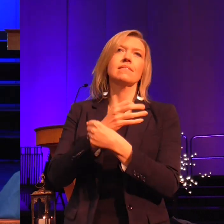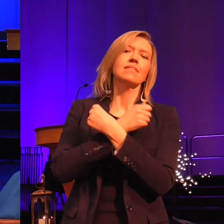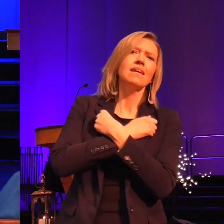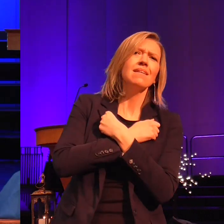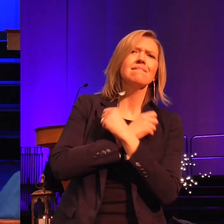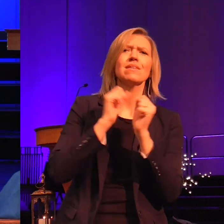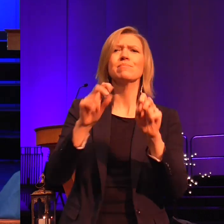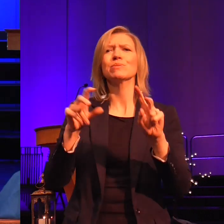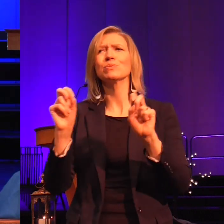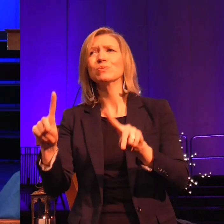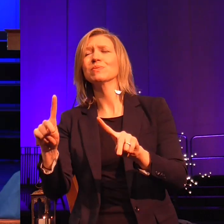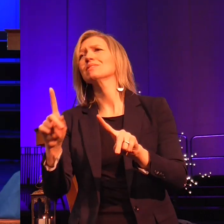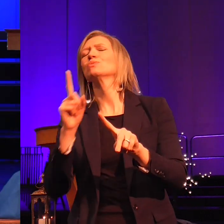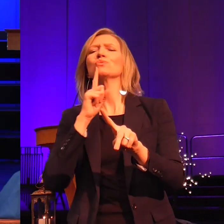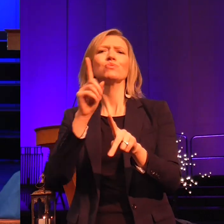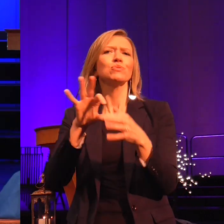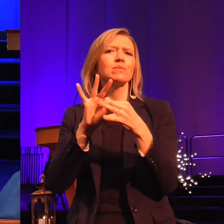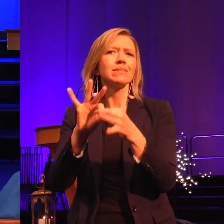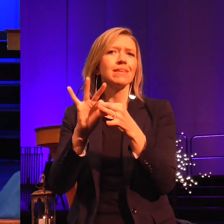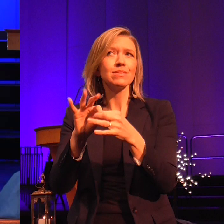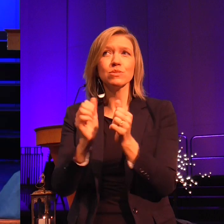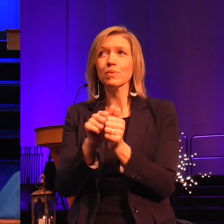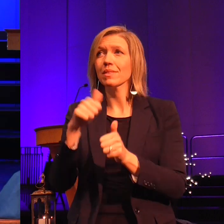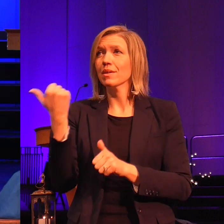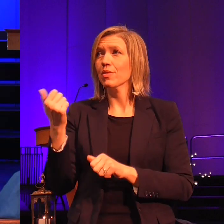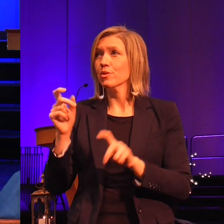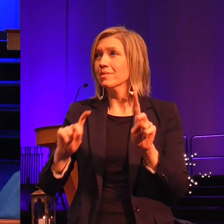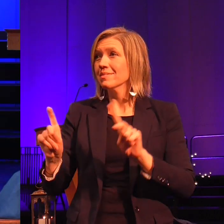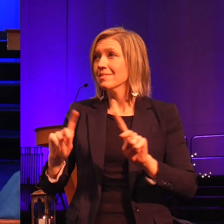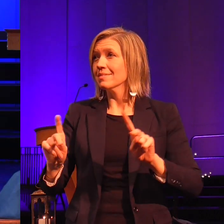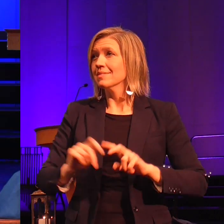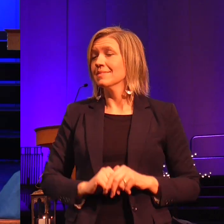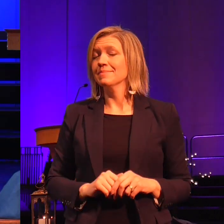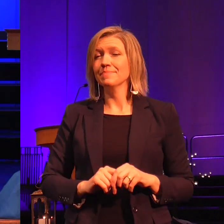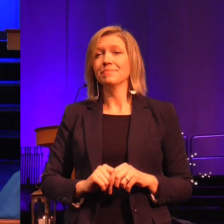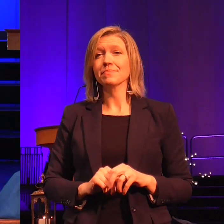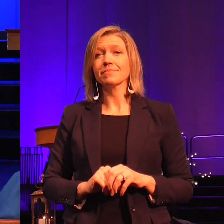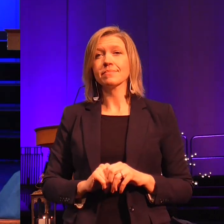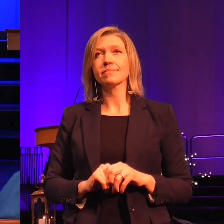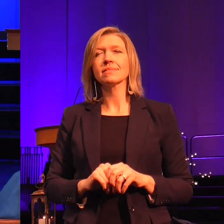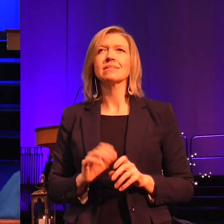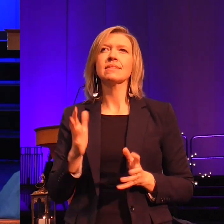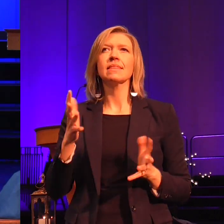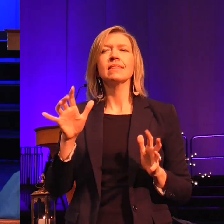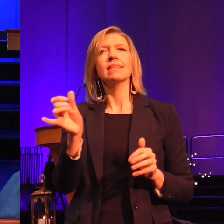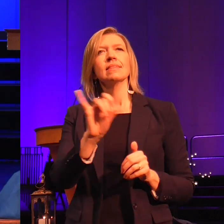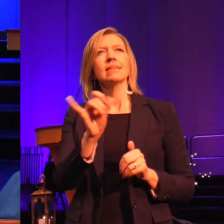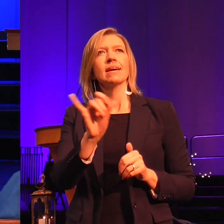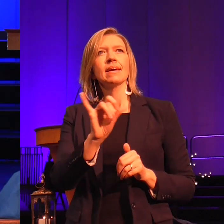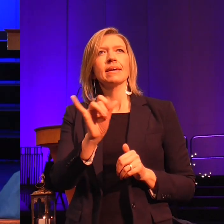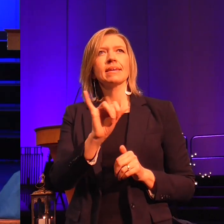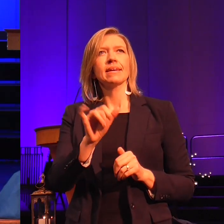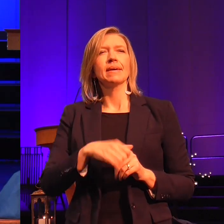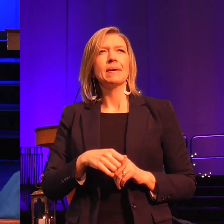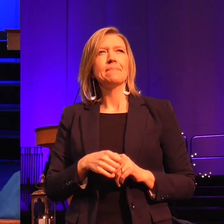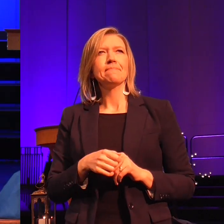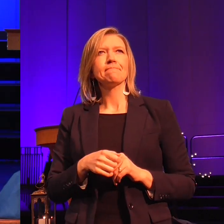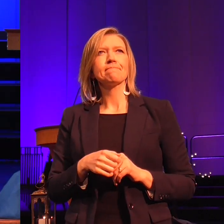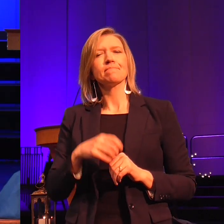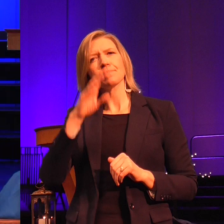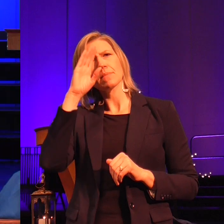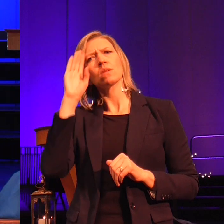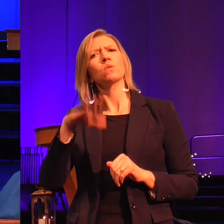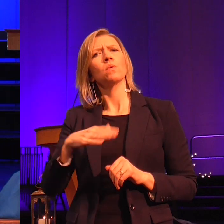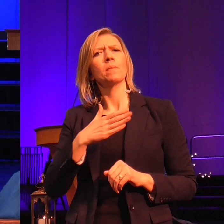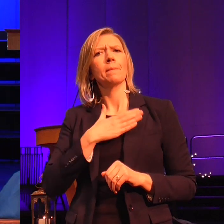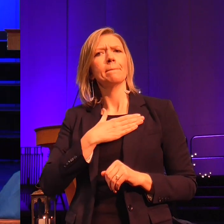and true connection with other human beings. And it's sort of like how I know that